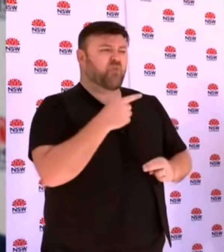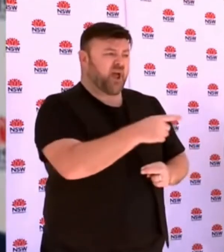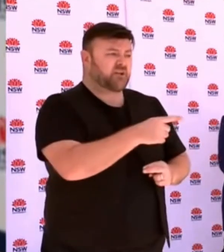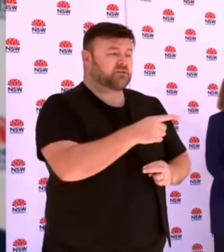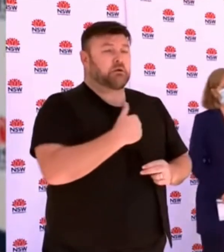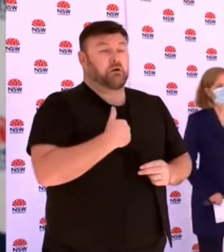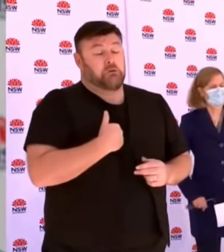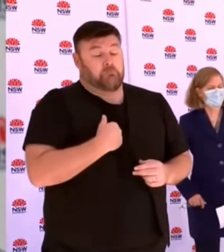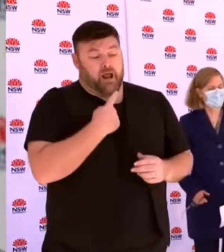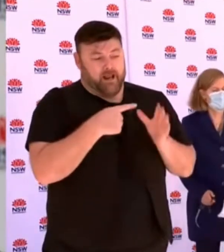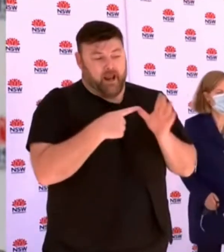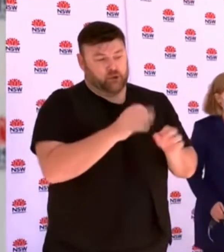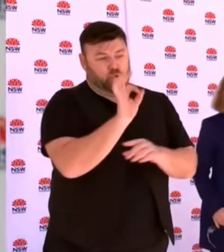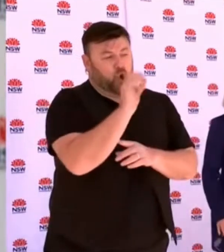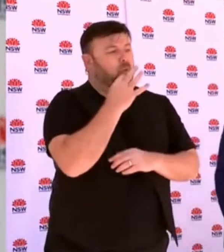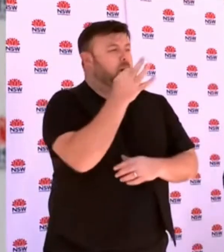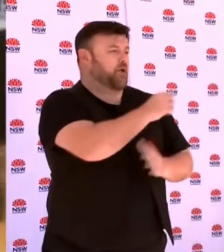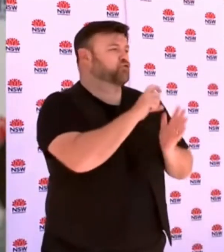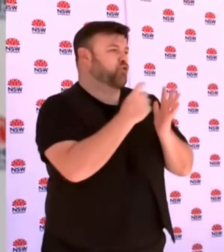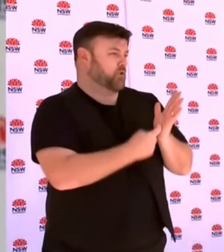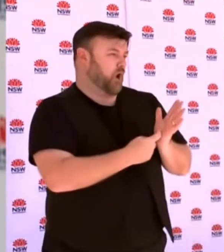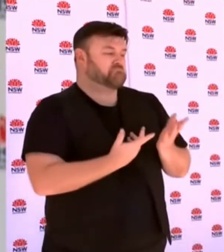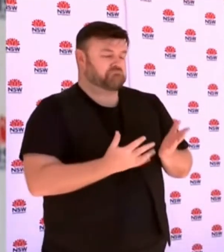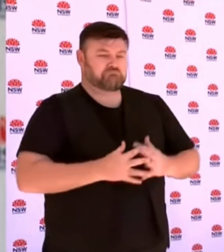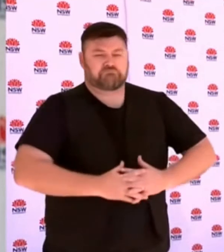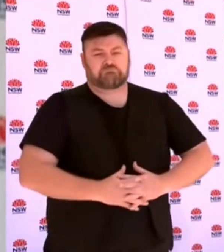no, but I will ask Dr Chant to see if she has any updates on that.